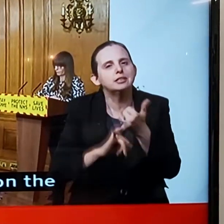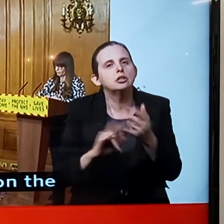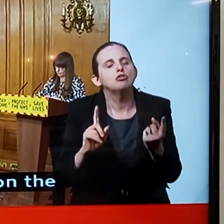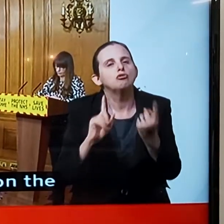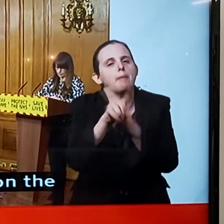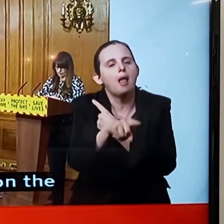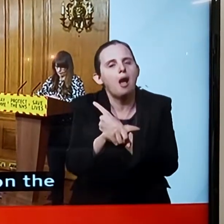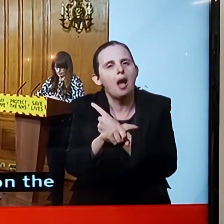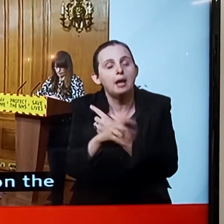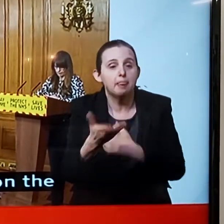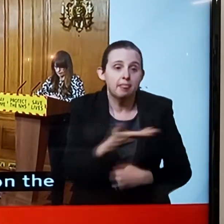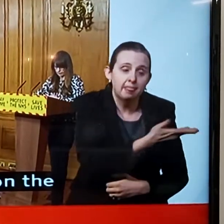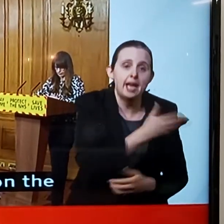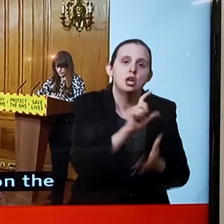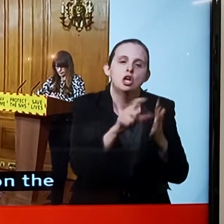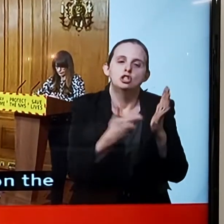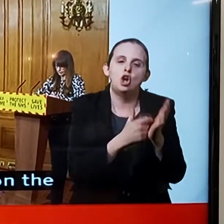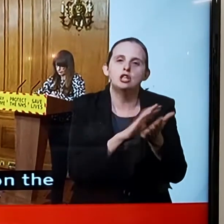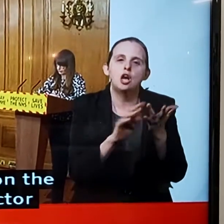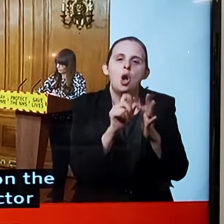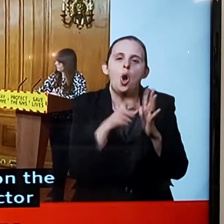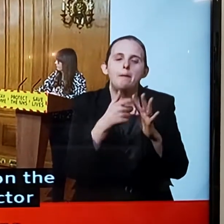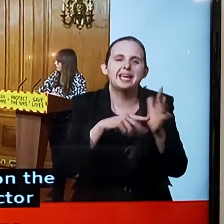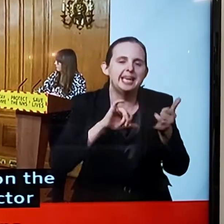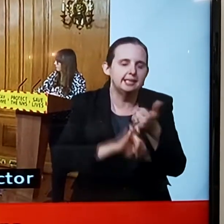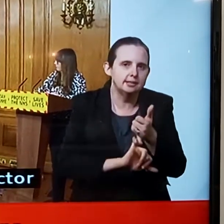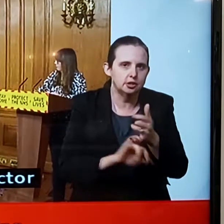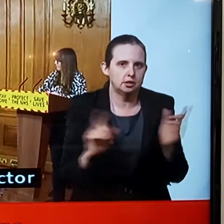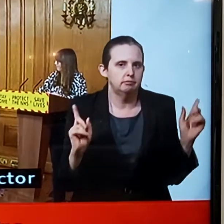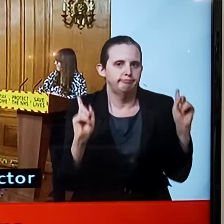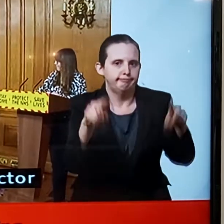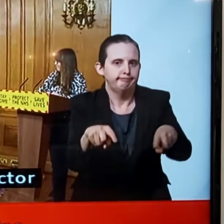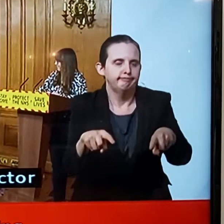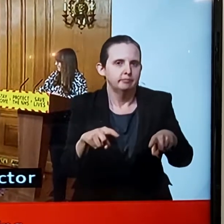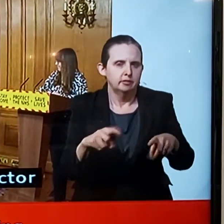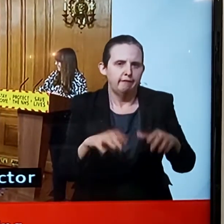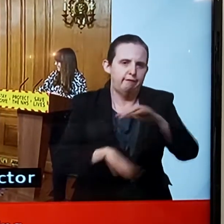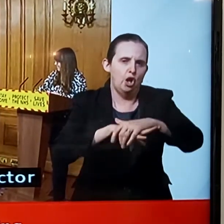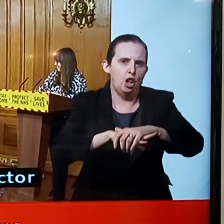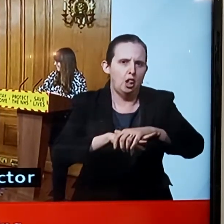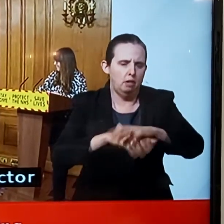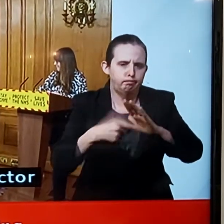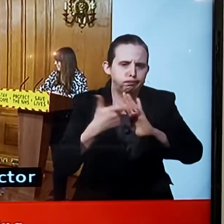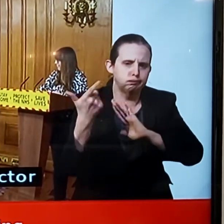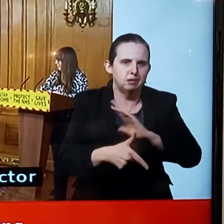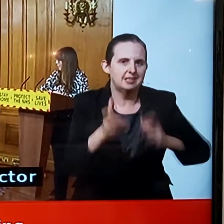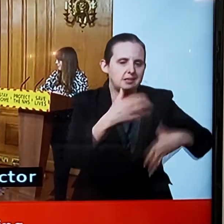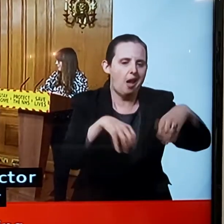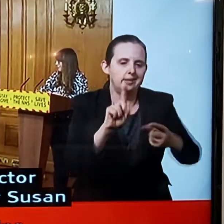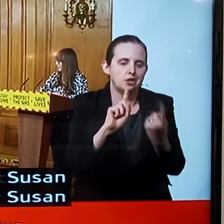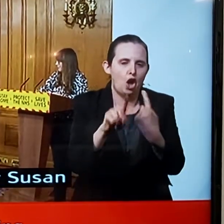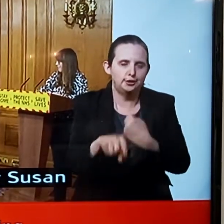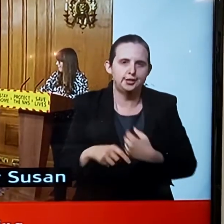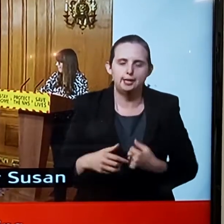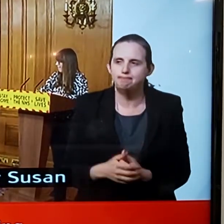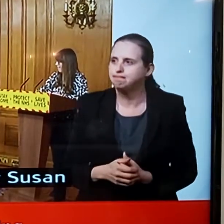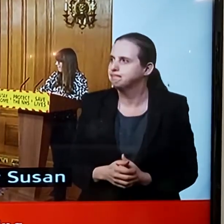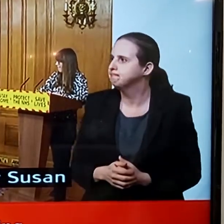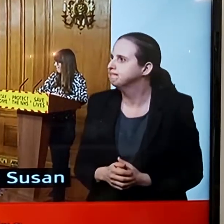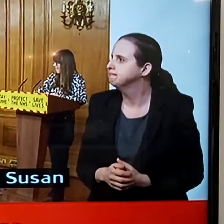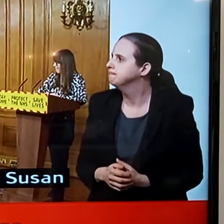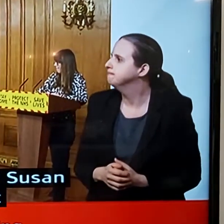and then Dr. Hopkins to make sure you get a full and rigorous scientific answer. So I might just add on to some of the